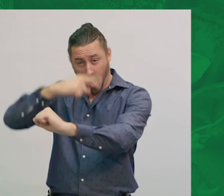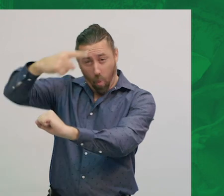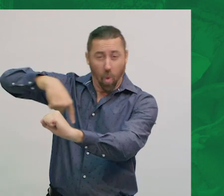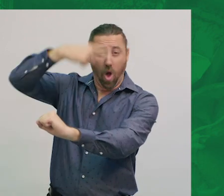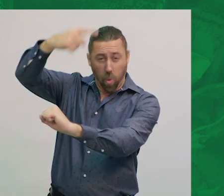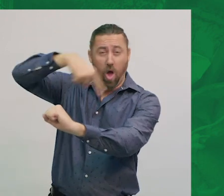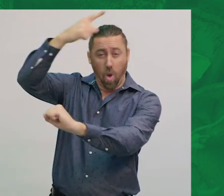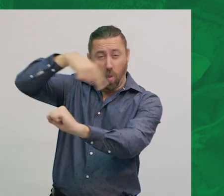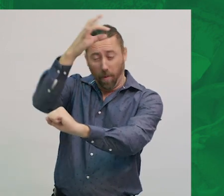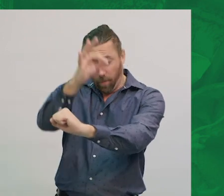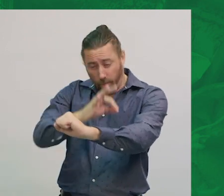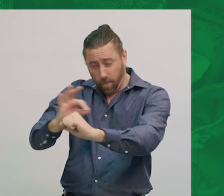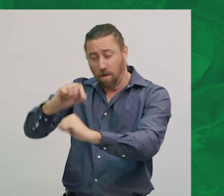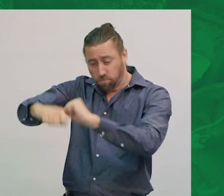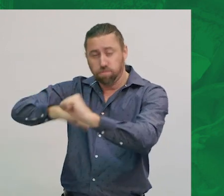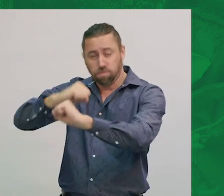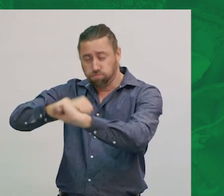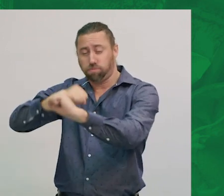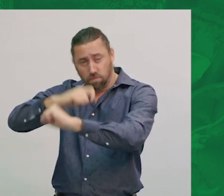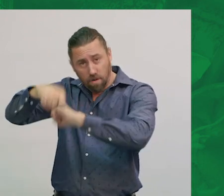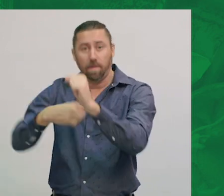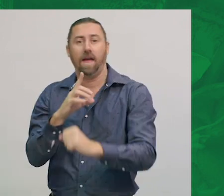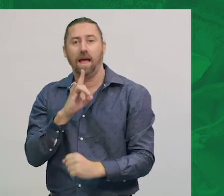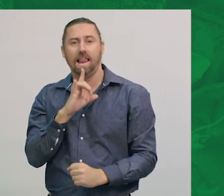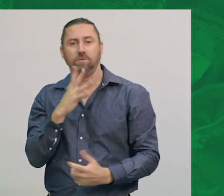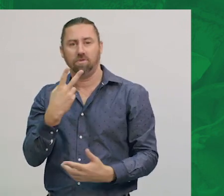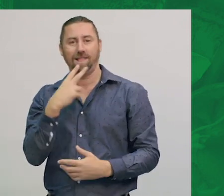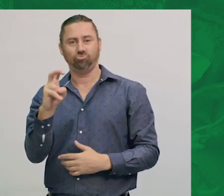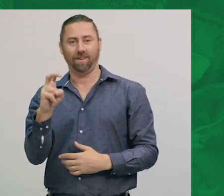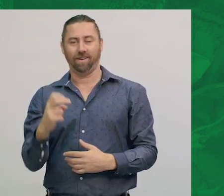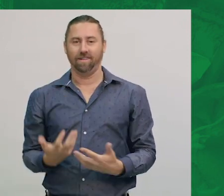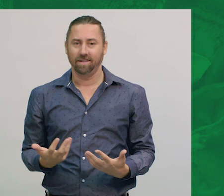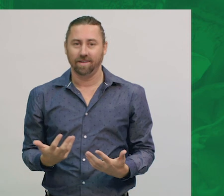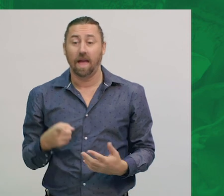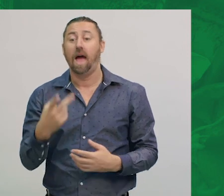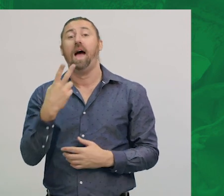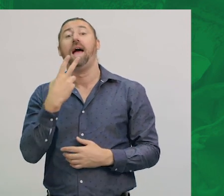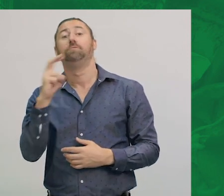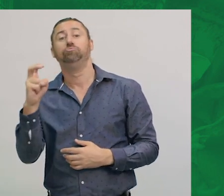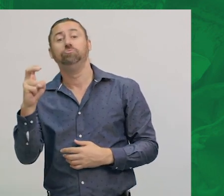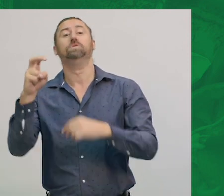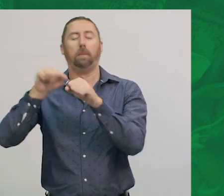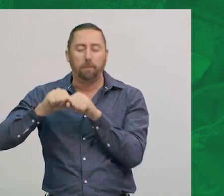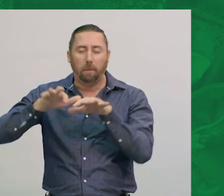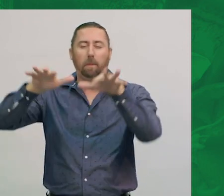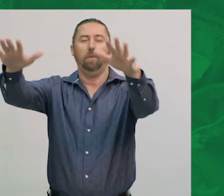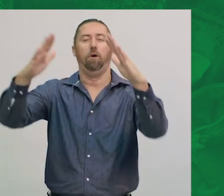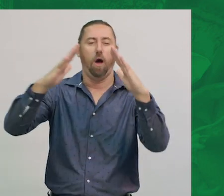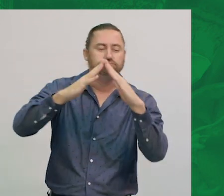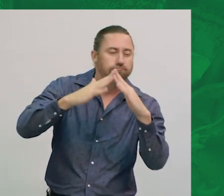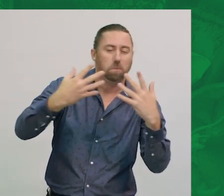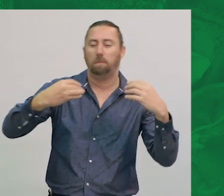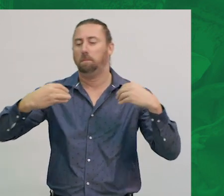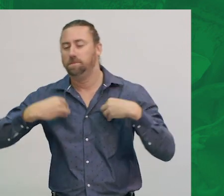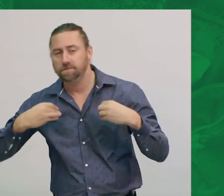from the spinning propeller to electrical energy or electricity. This electricity is then distributed to homes